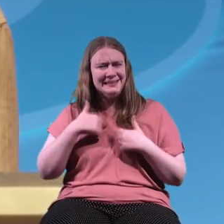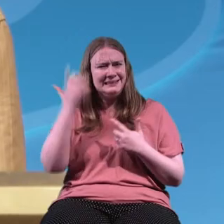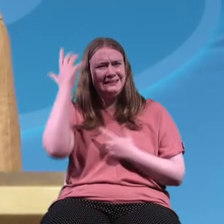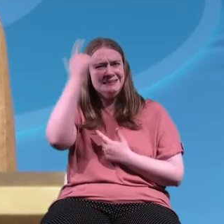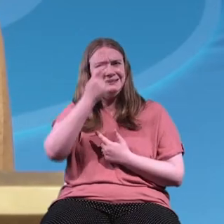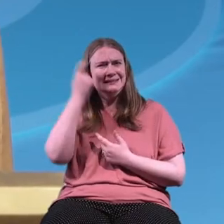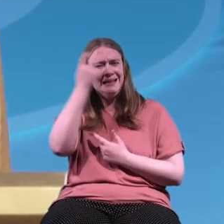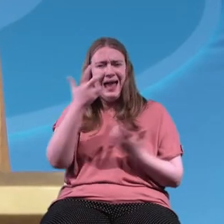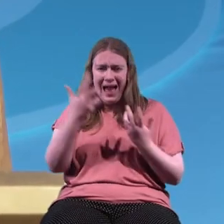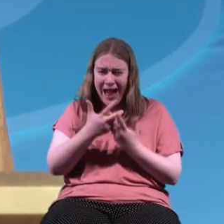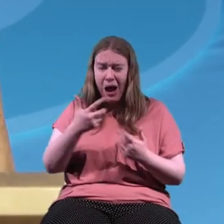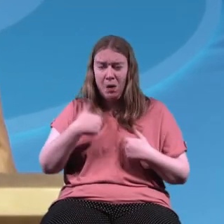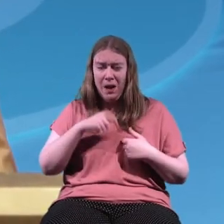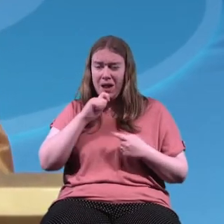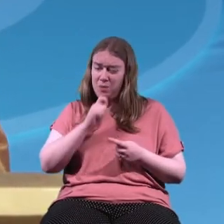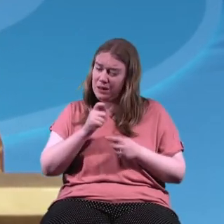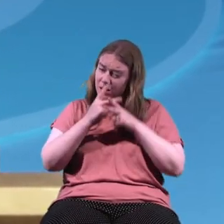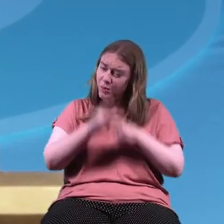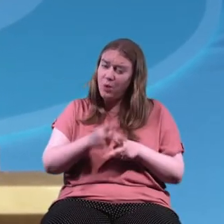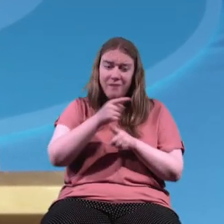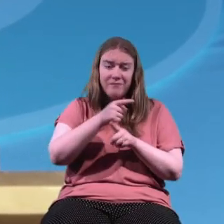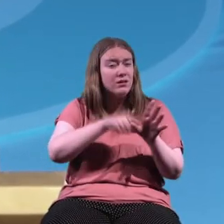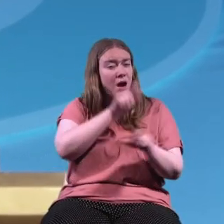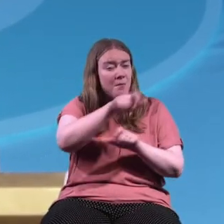his daughter?